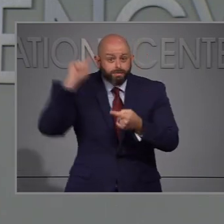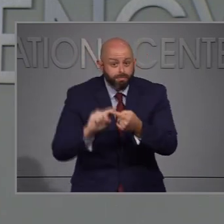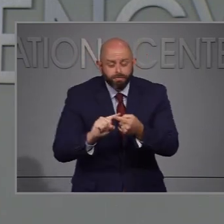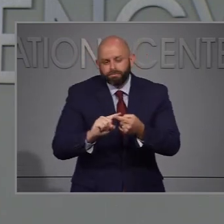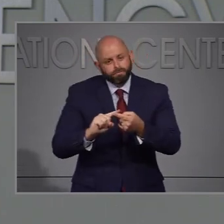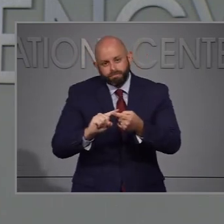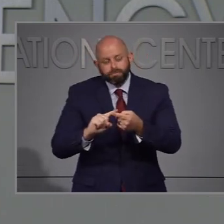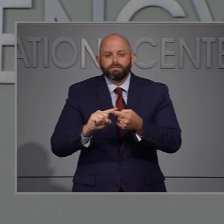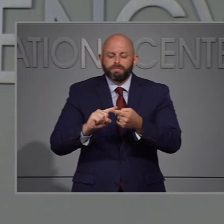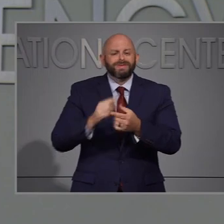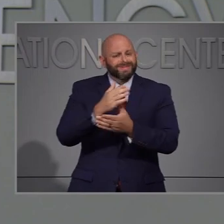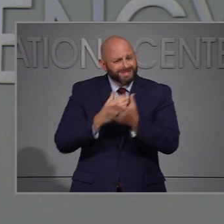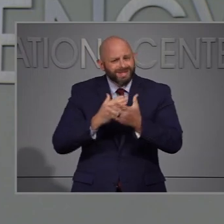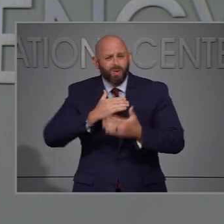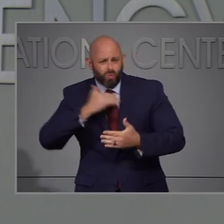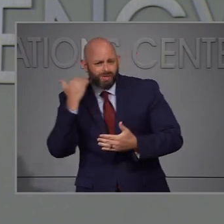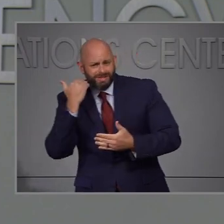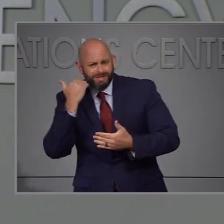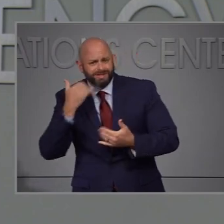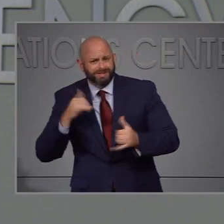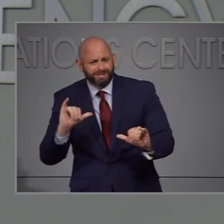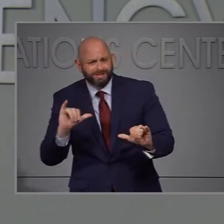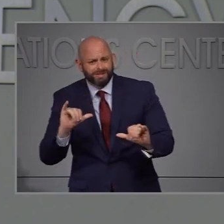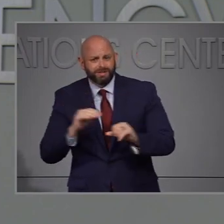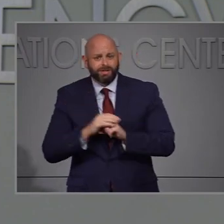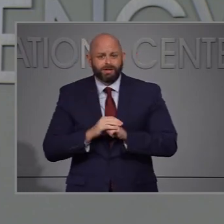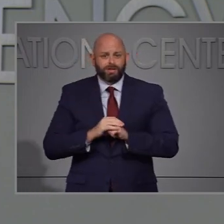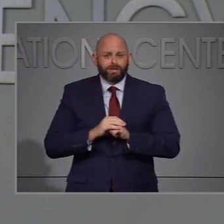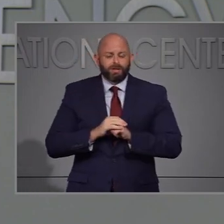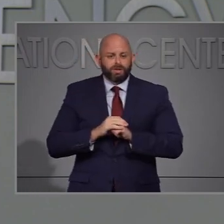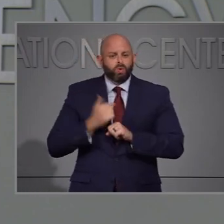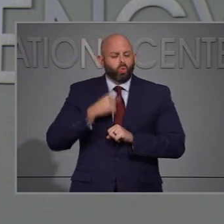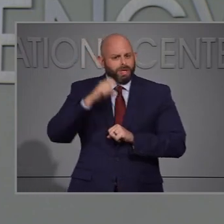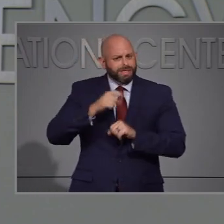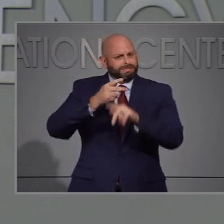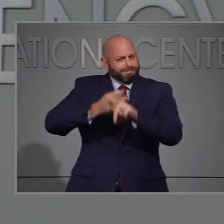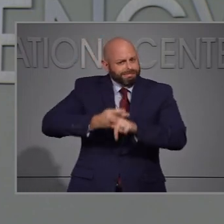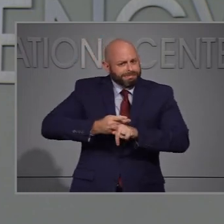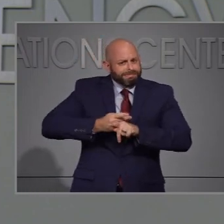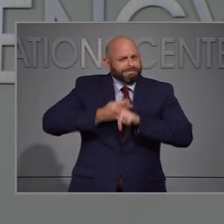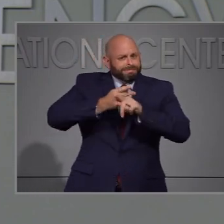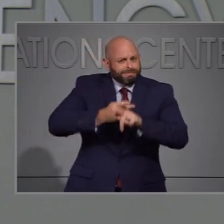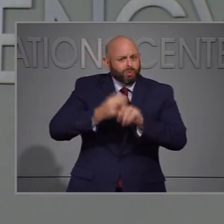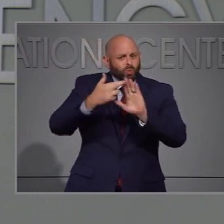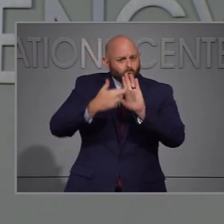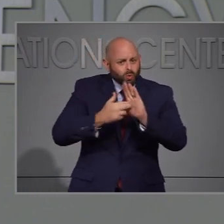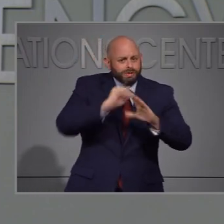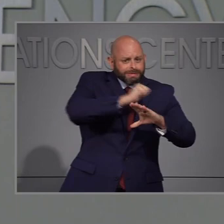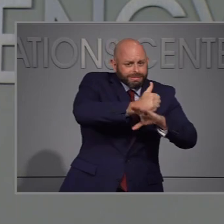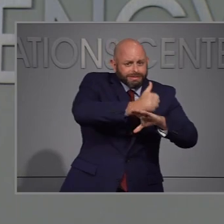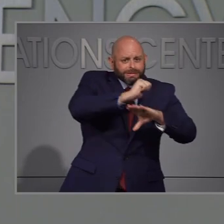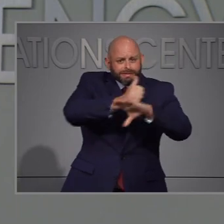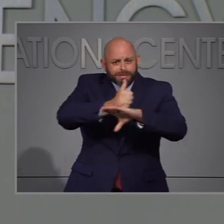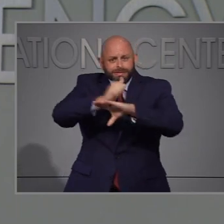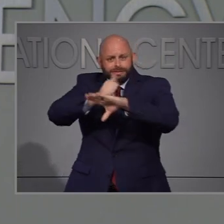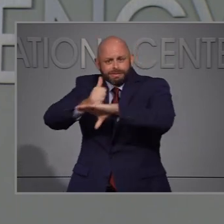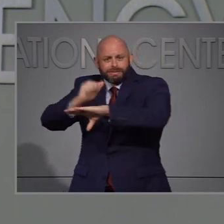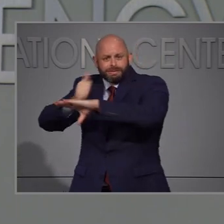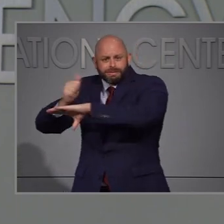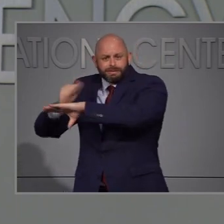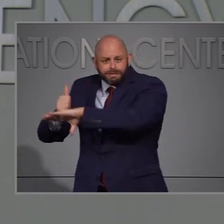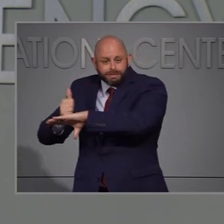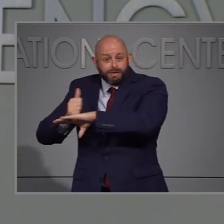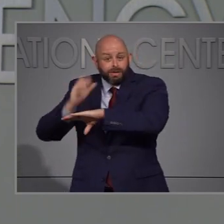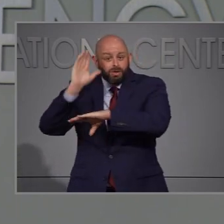reopening. While these policies need to be in place to reopen, we also know the new measures we're requiring of schools will not